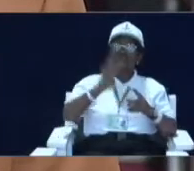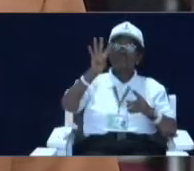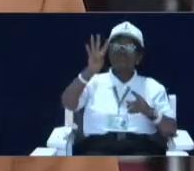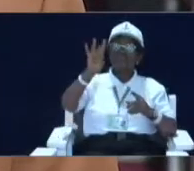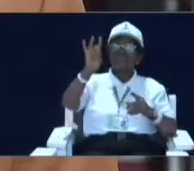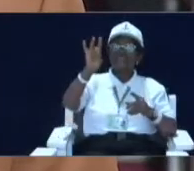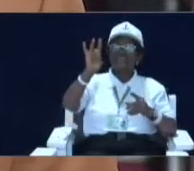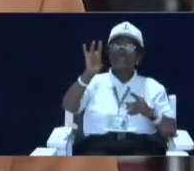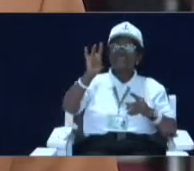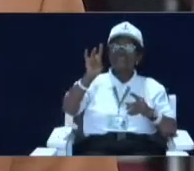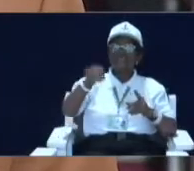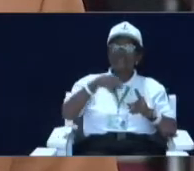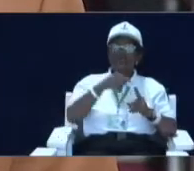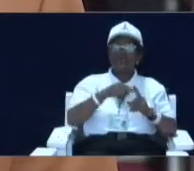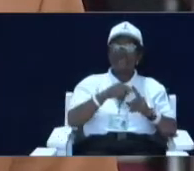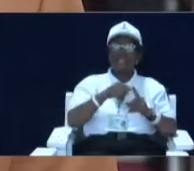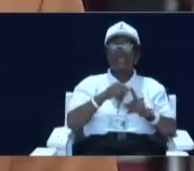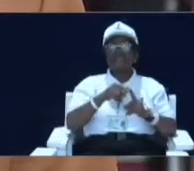48, when